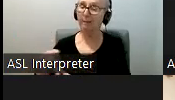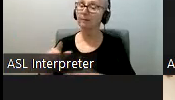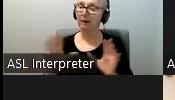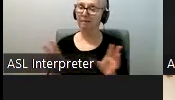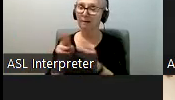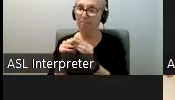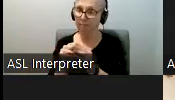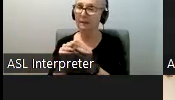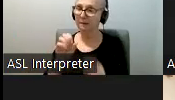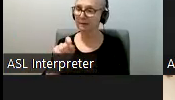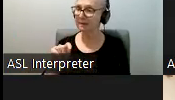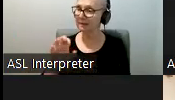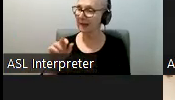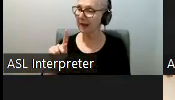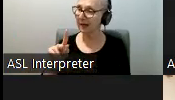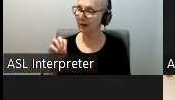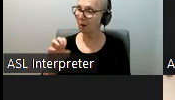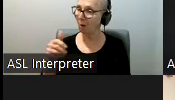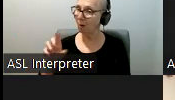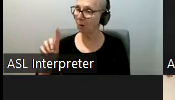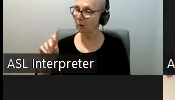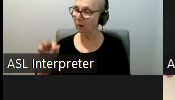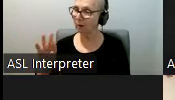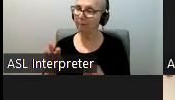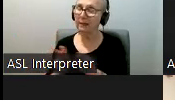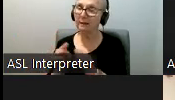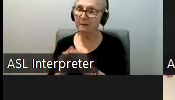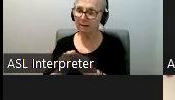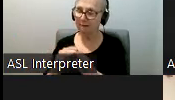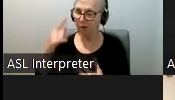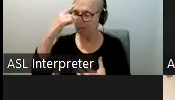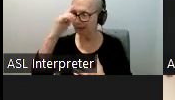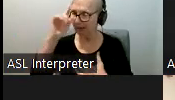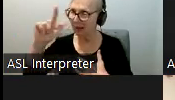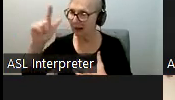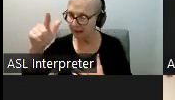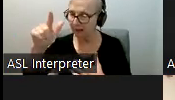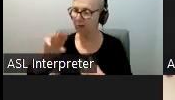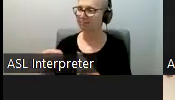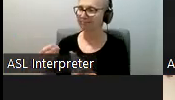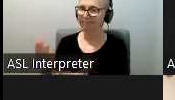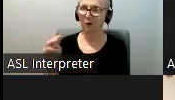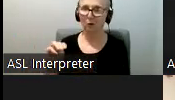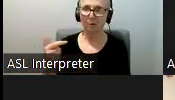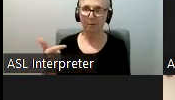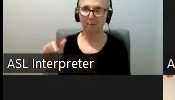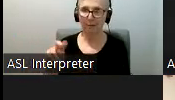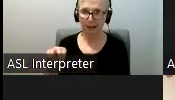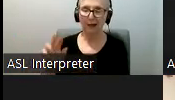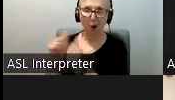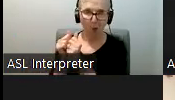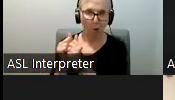work, working out these different pieces to get there, those things come to you after the fact. If you could get that to Megan, I look forward to working with her on